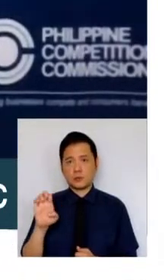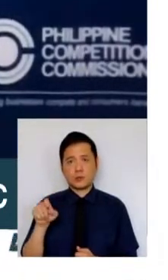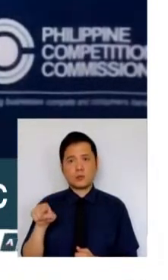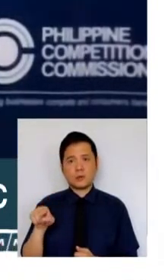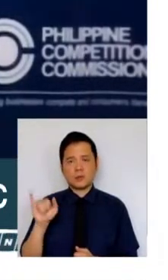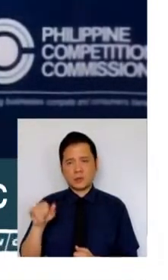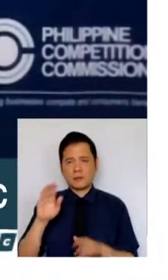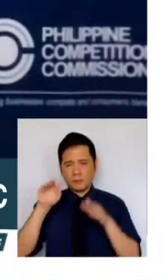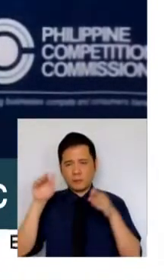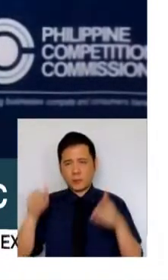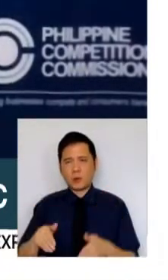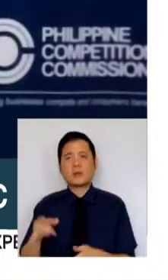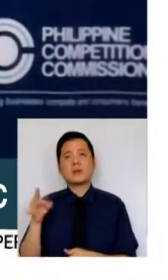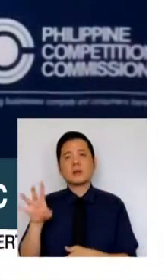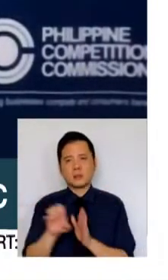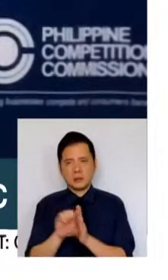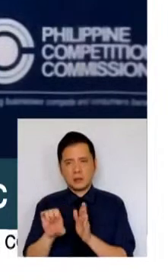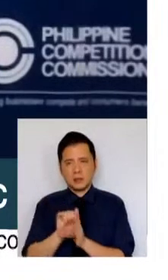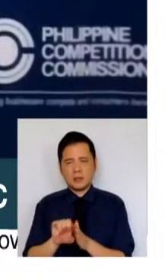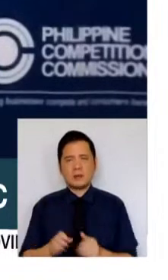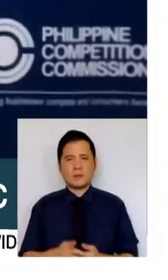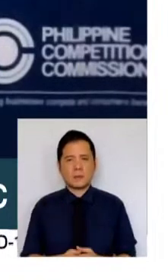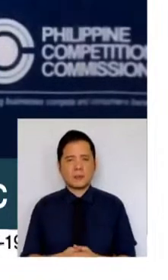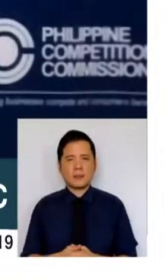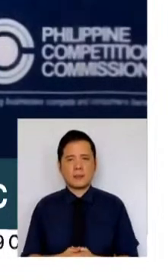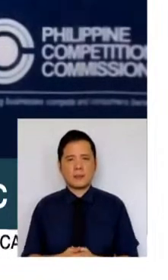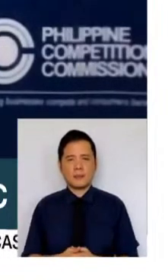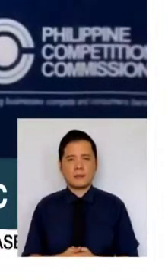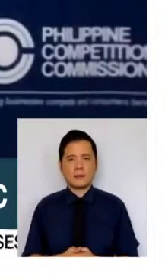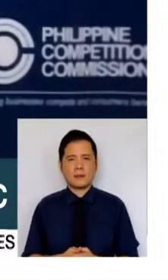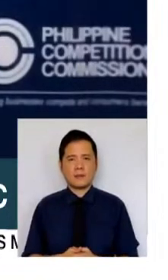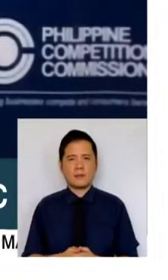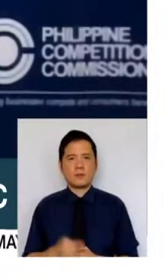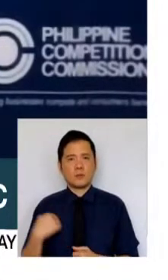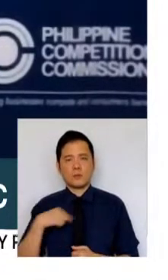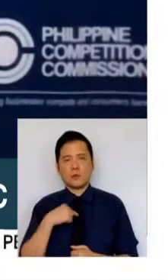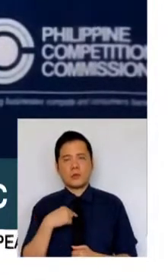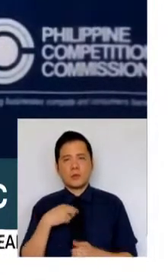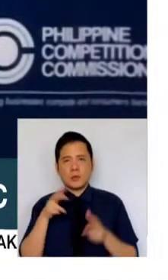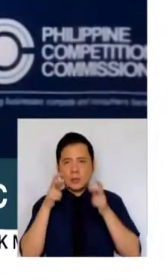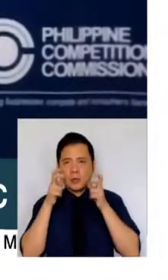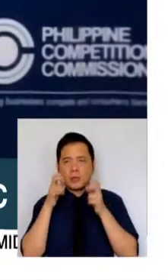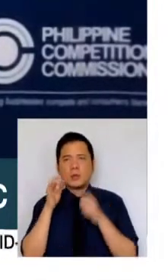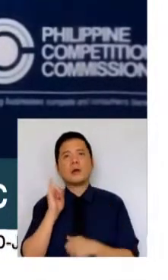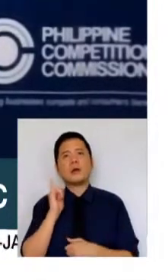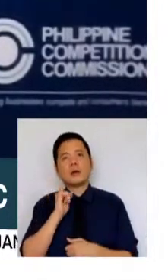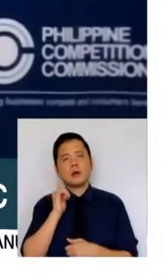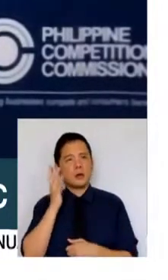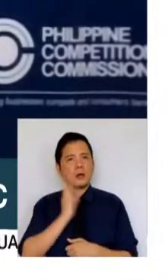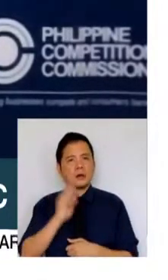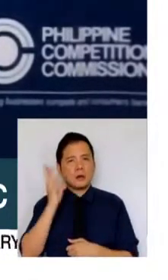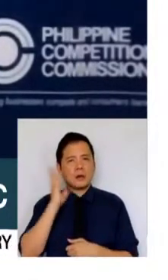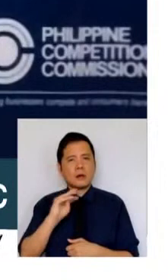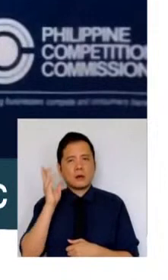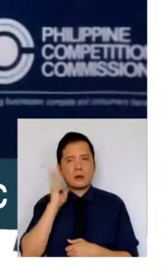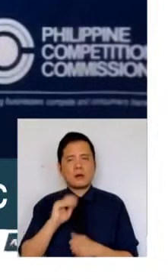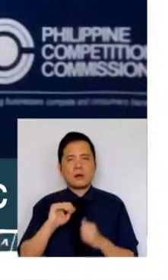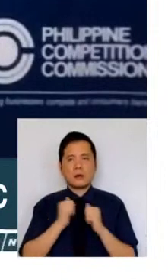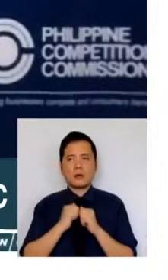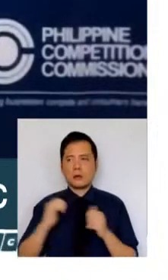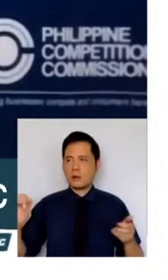I'd like to note that we have gained so much experience in that and lessons in making public-private